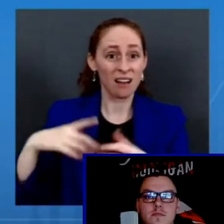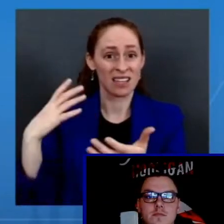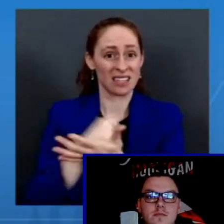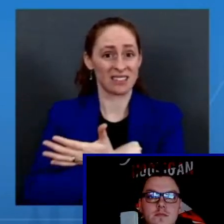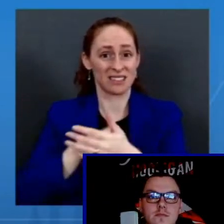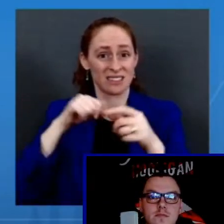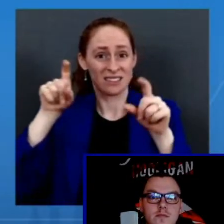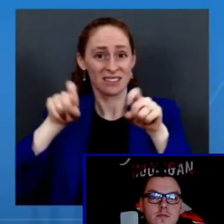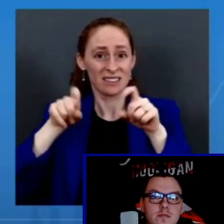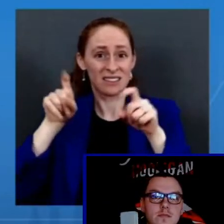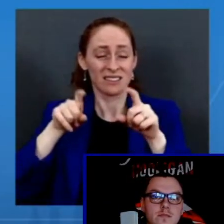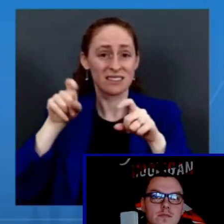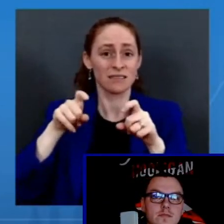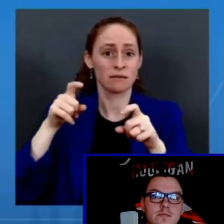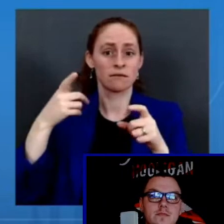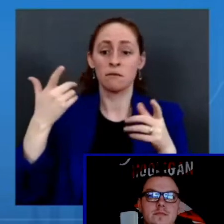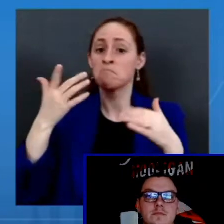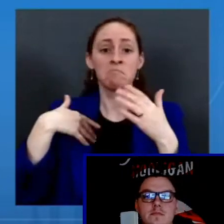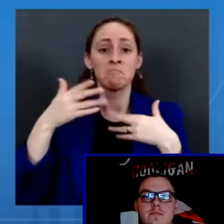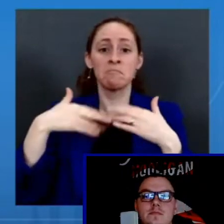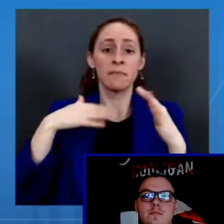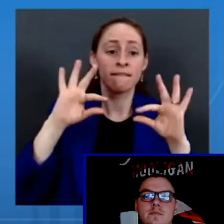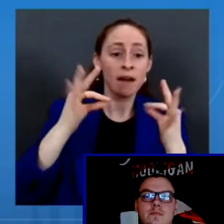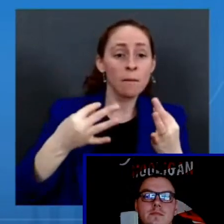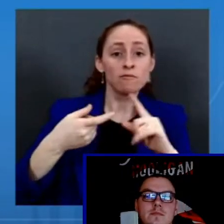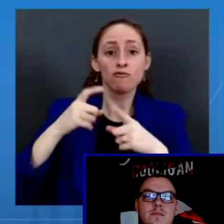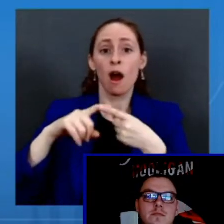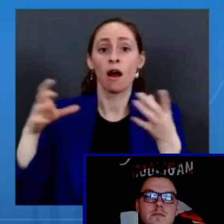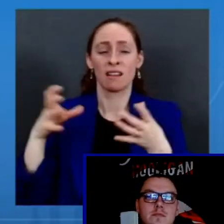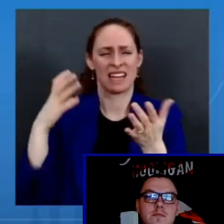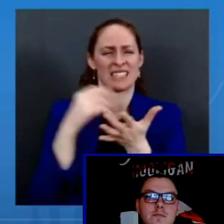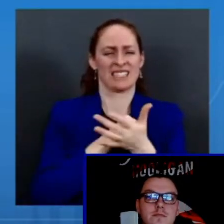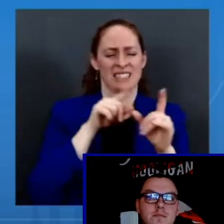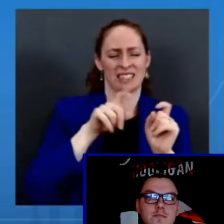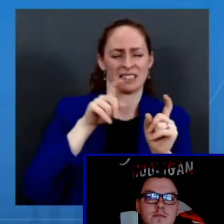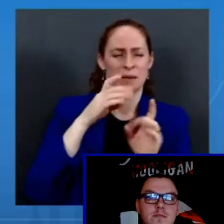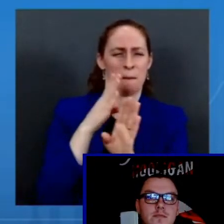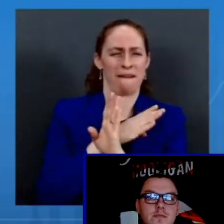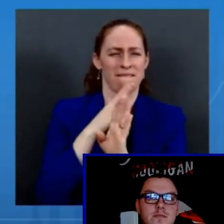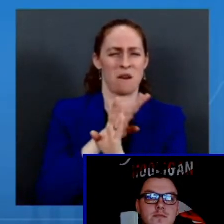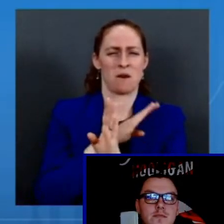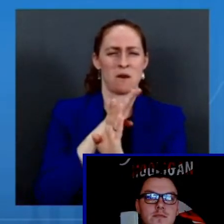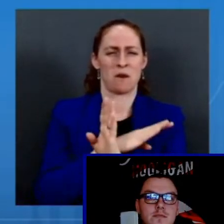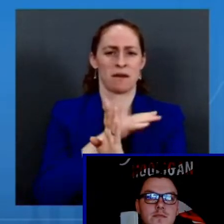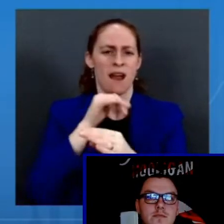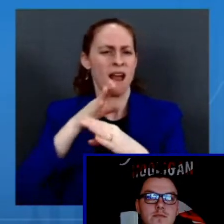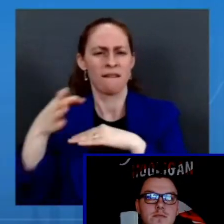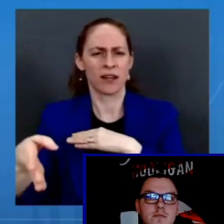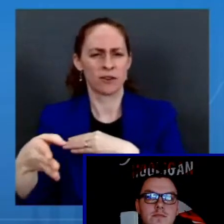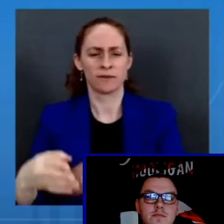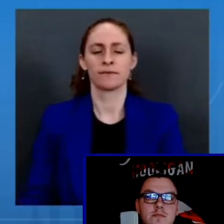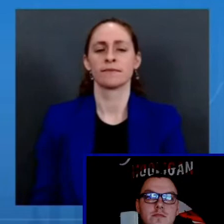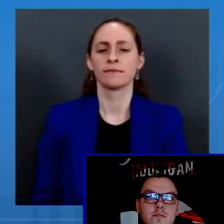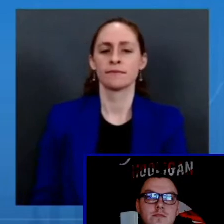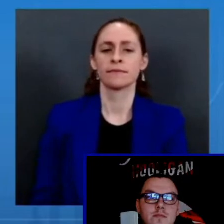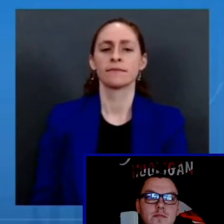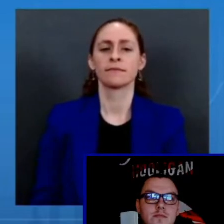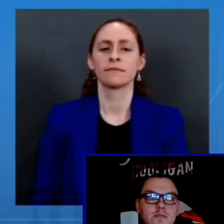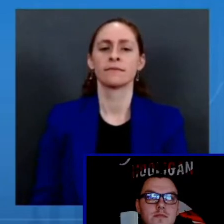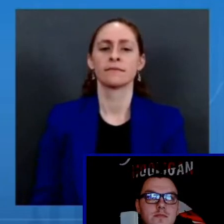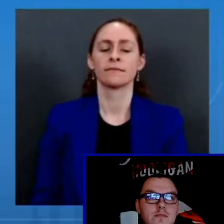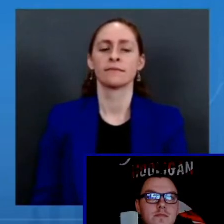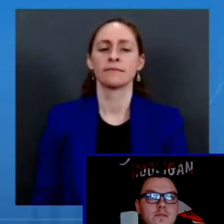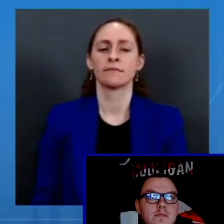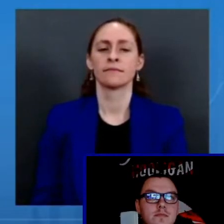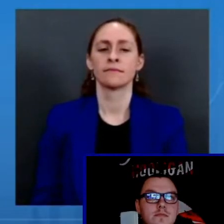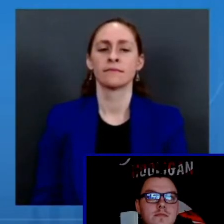outcomes. Evidence has repeatedly shown that these prevention measures, when layered together, work. So again,